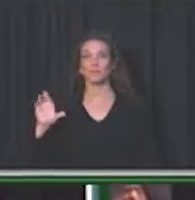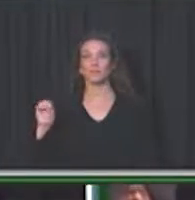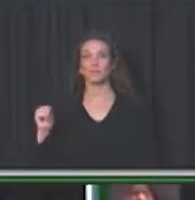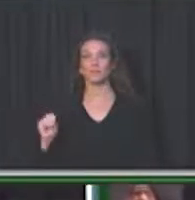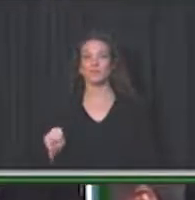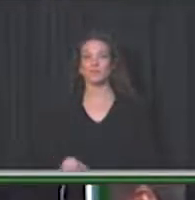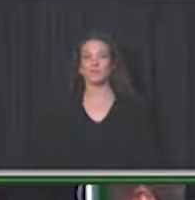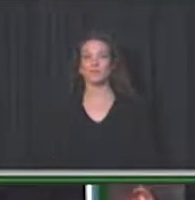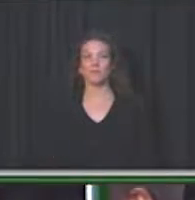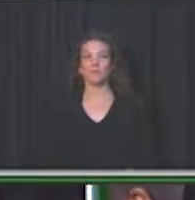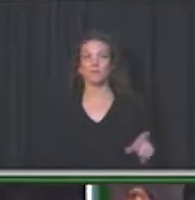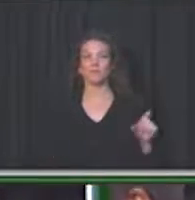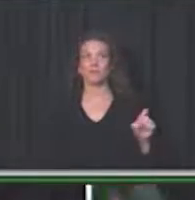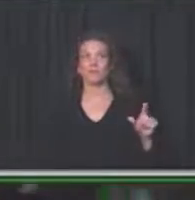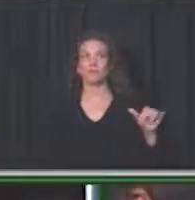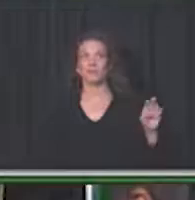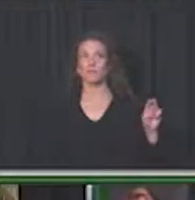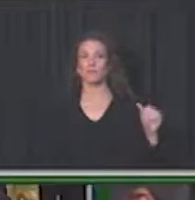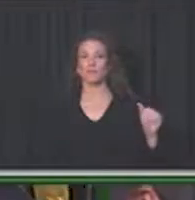Alma Moreno.